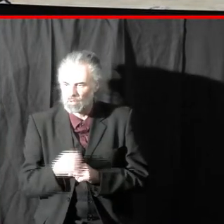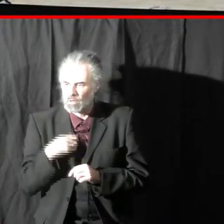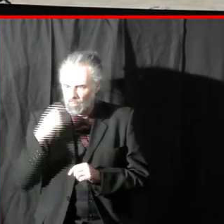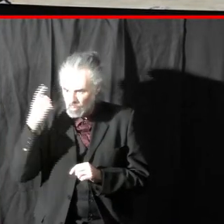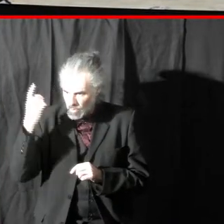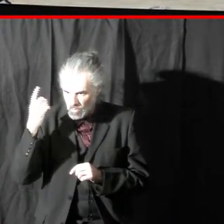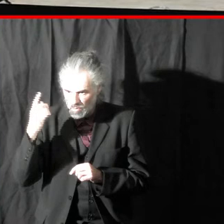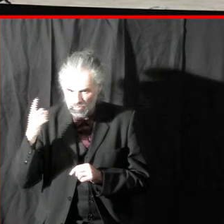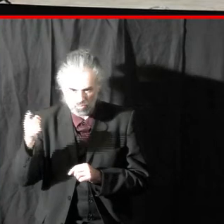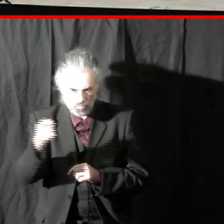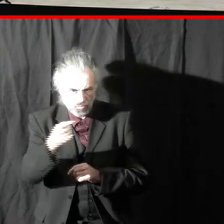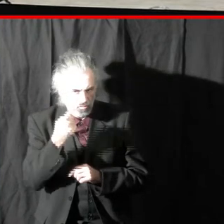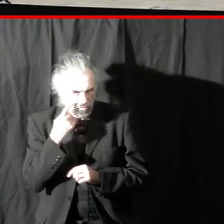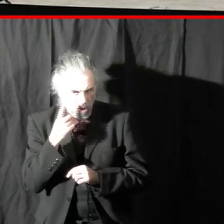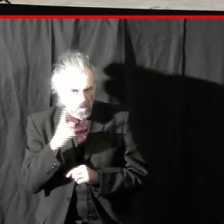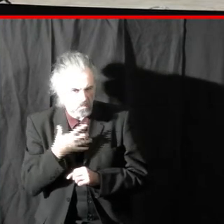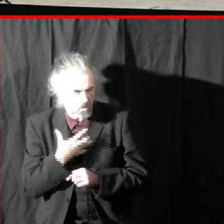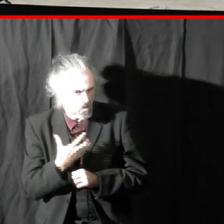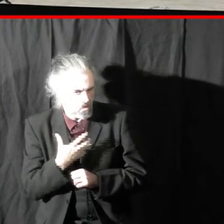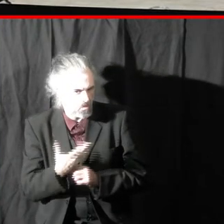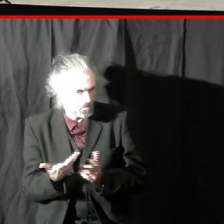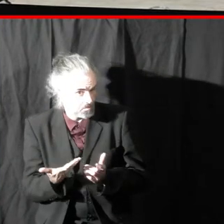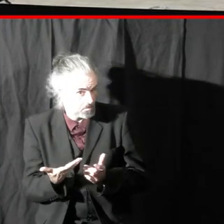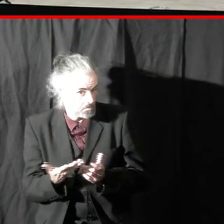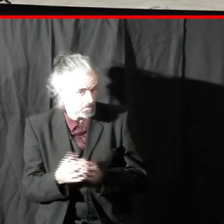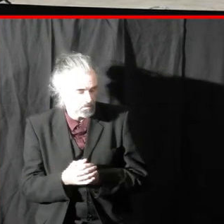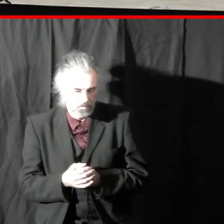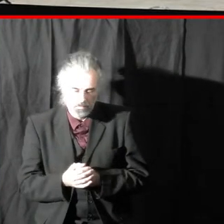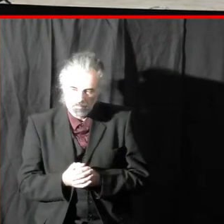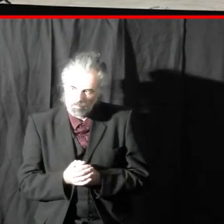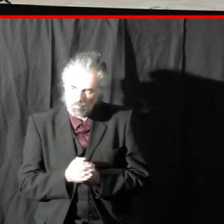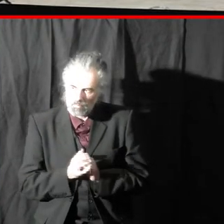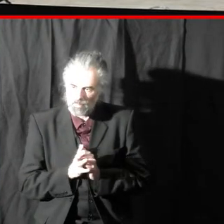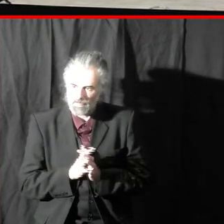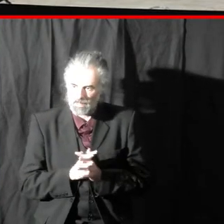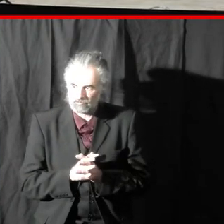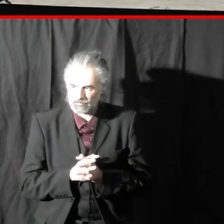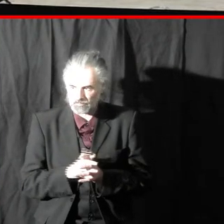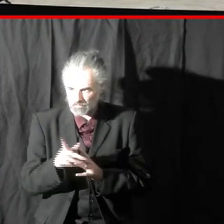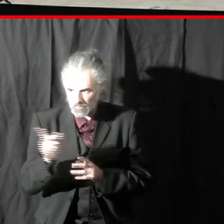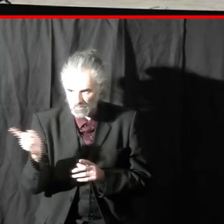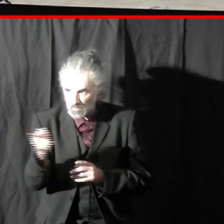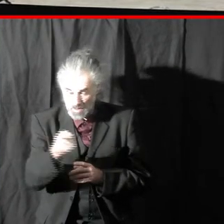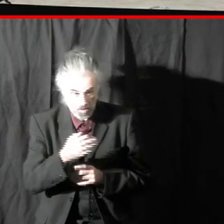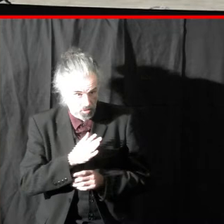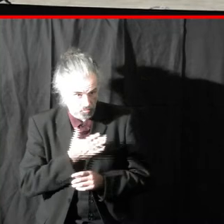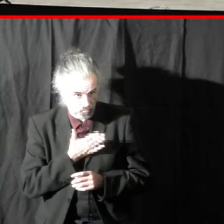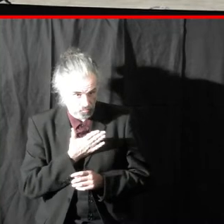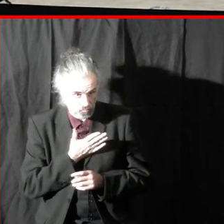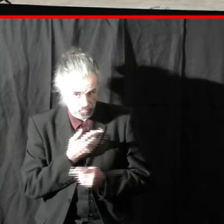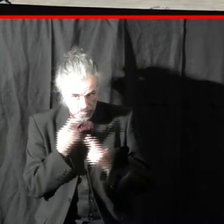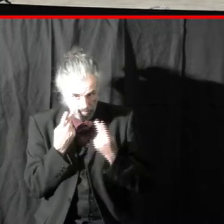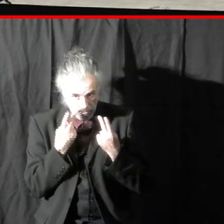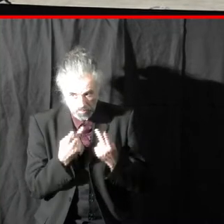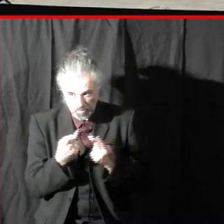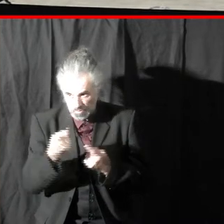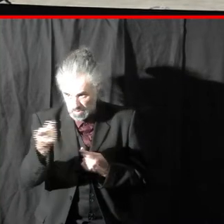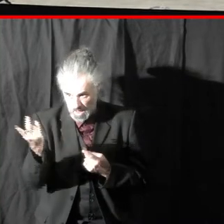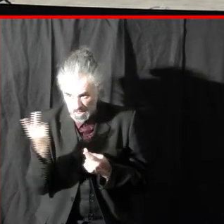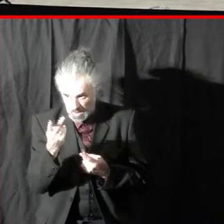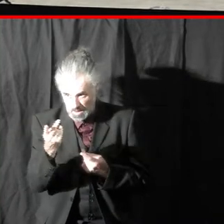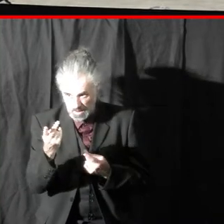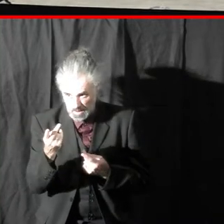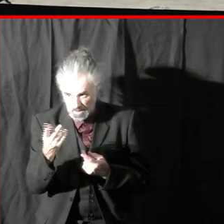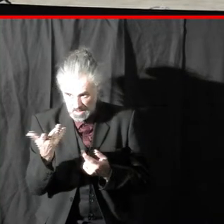I'm wondering if we try one more time, and would you be interested in showing us how